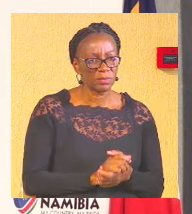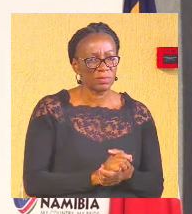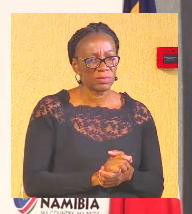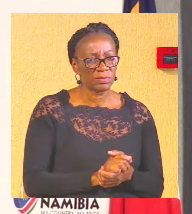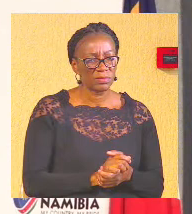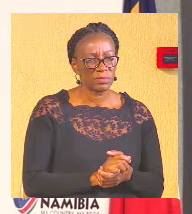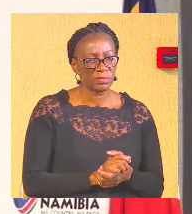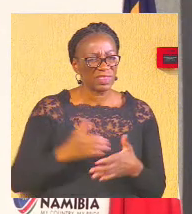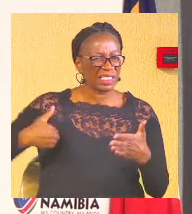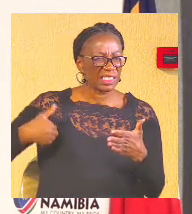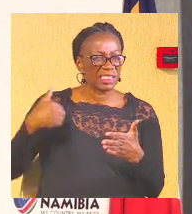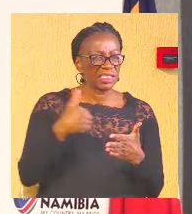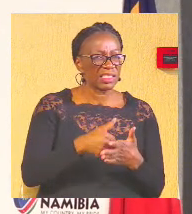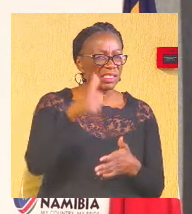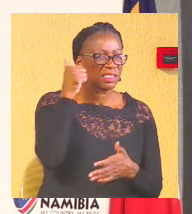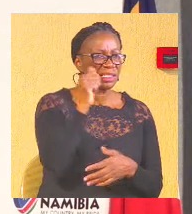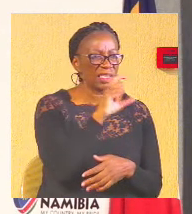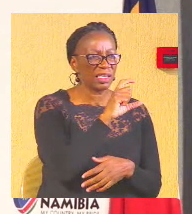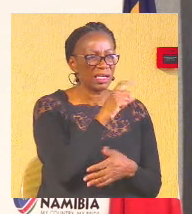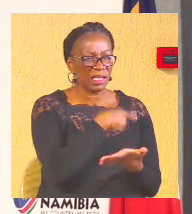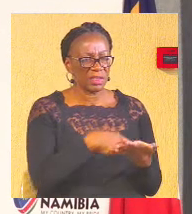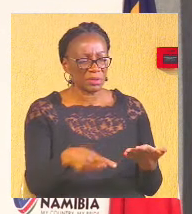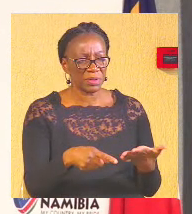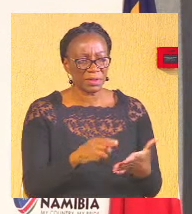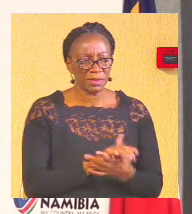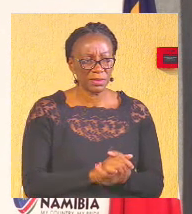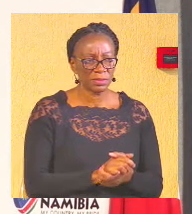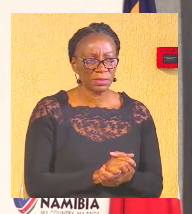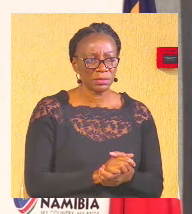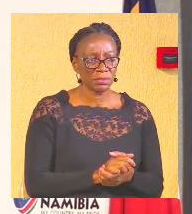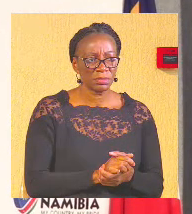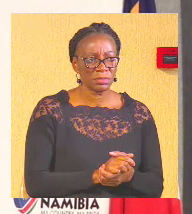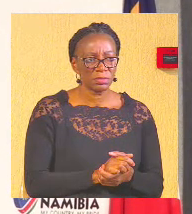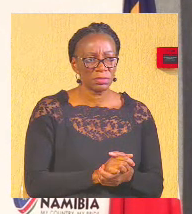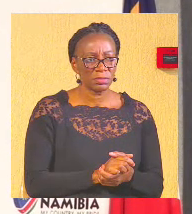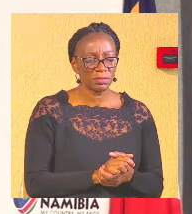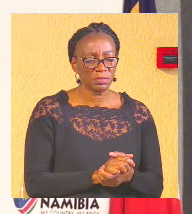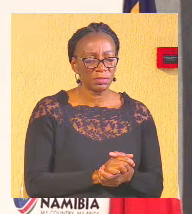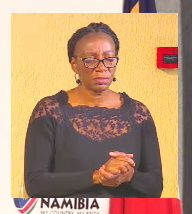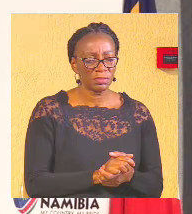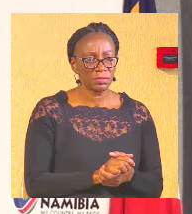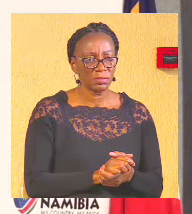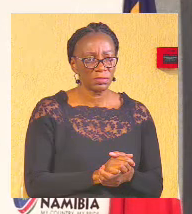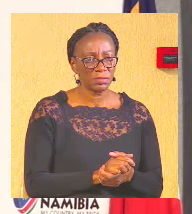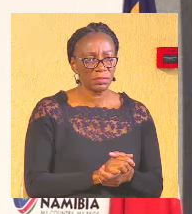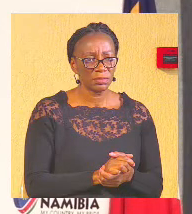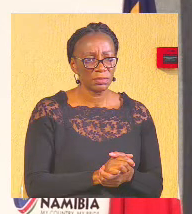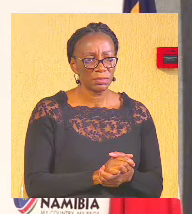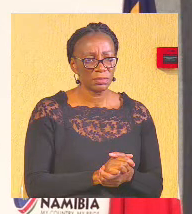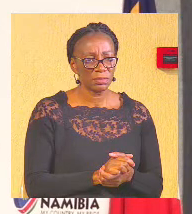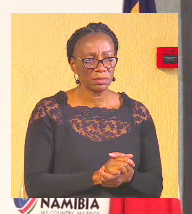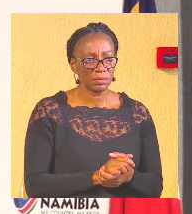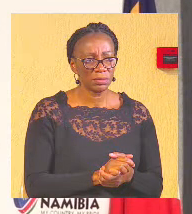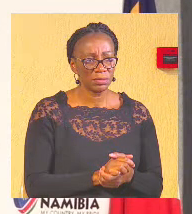Since now, if we are approaching the winter time, and winter is where now we